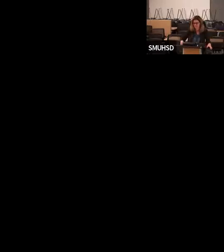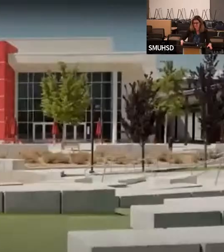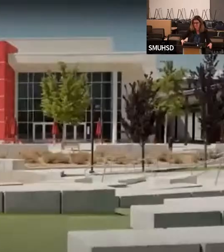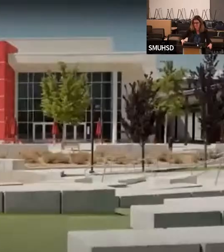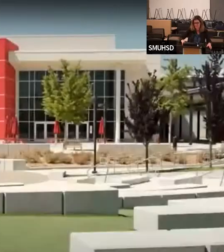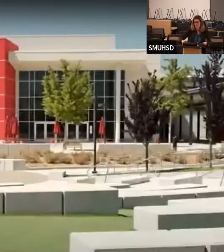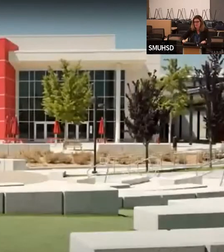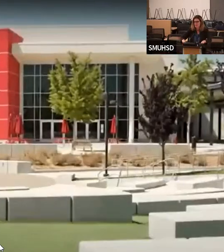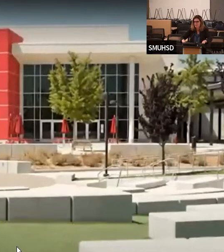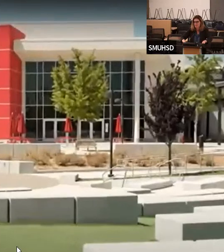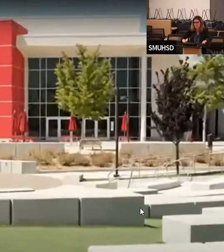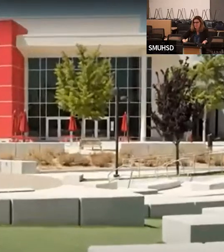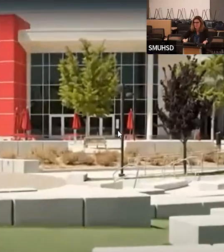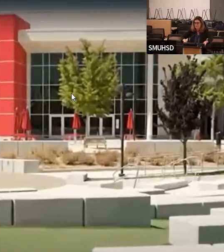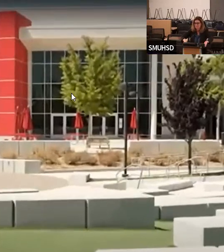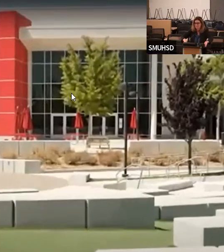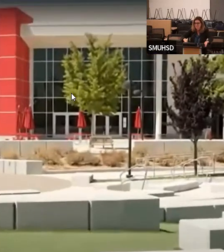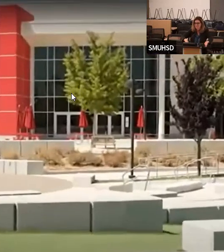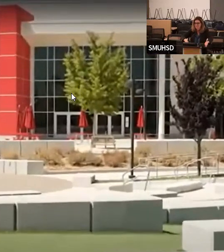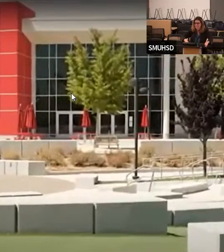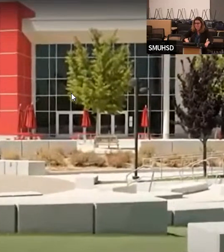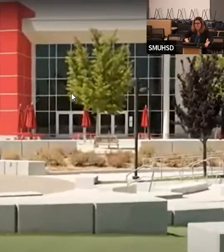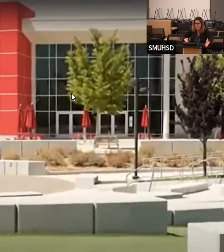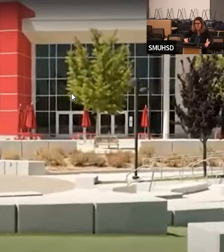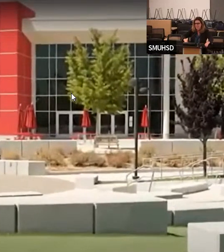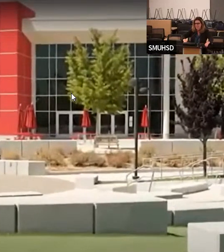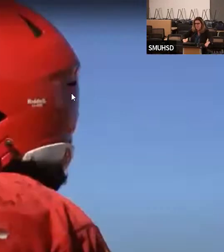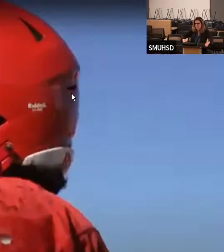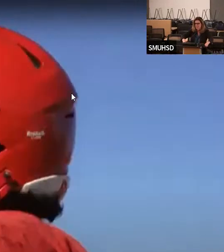then I'll be happy to answer any questions.